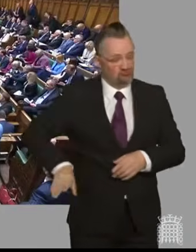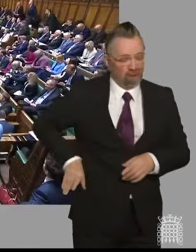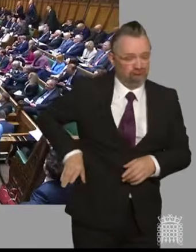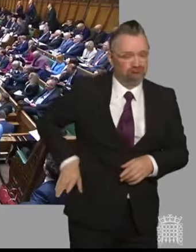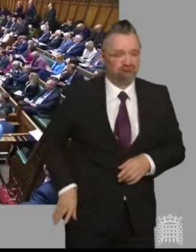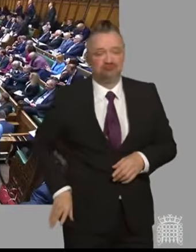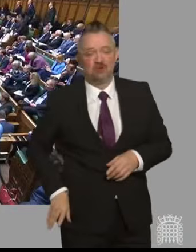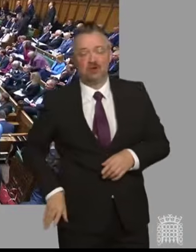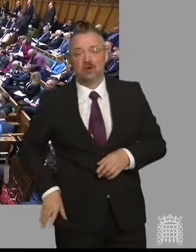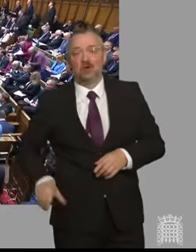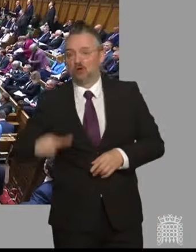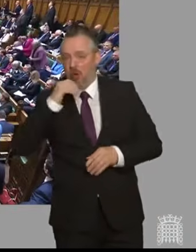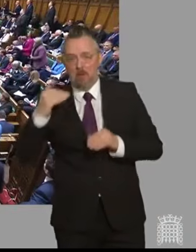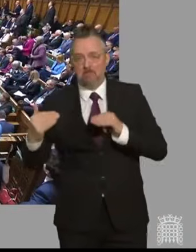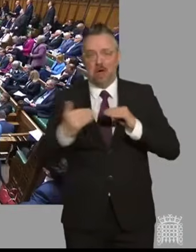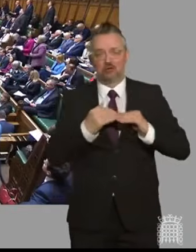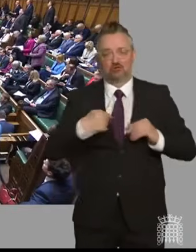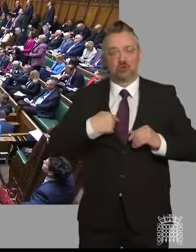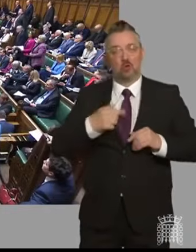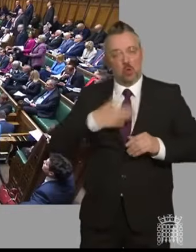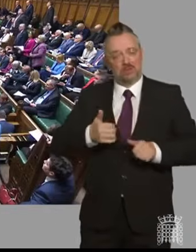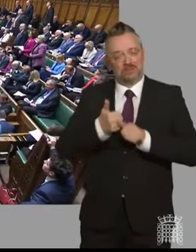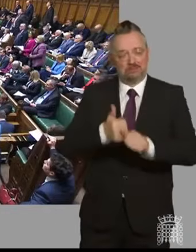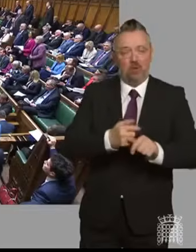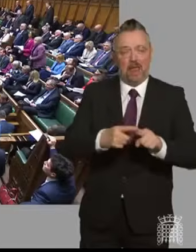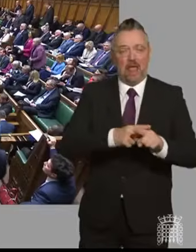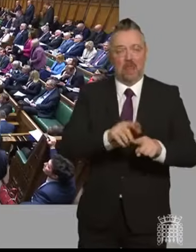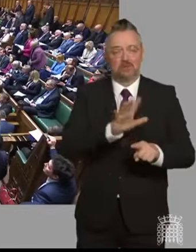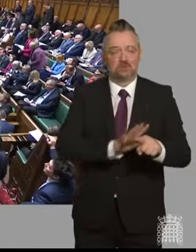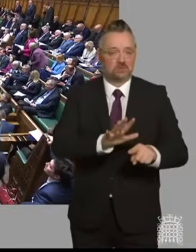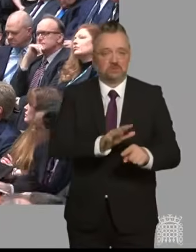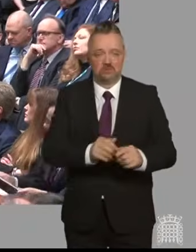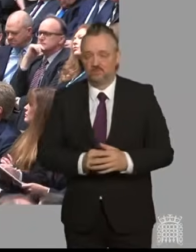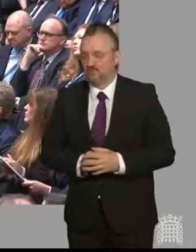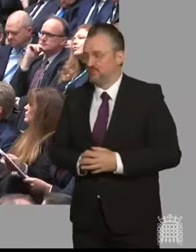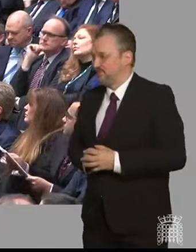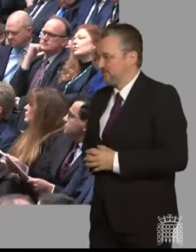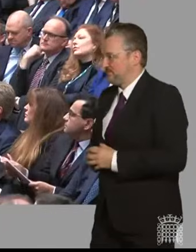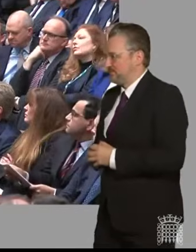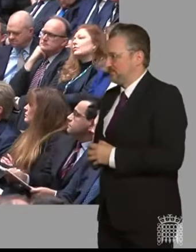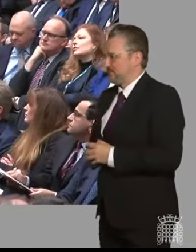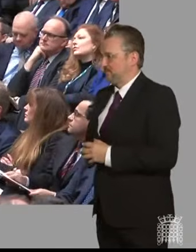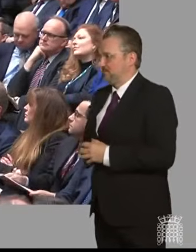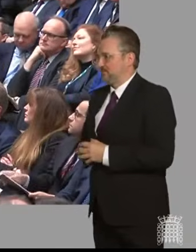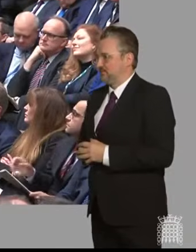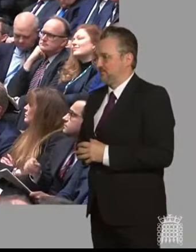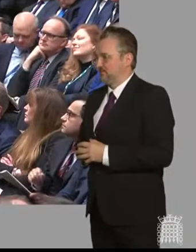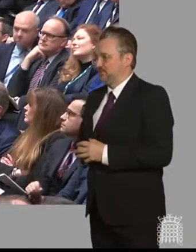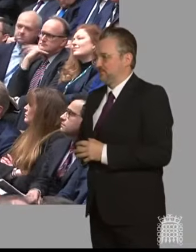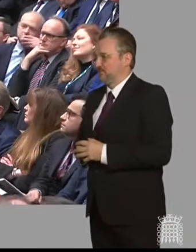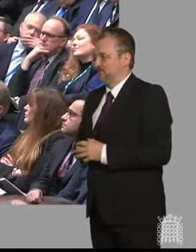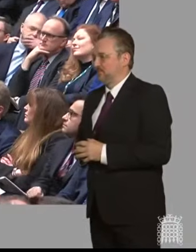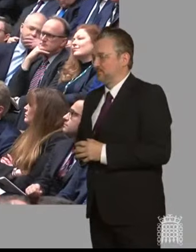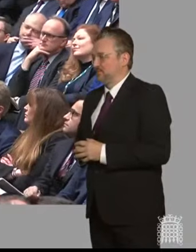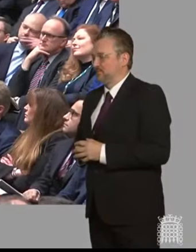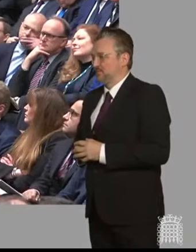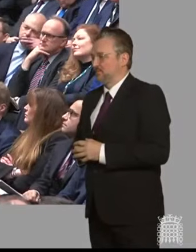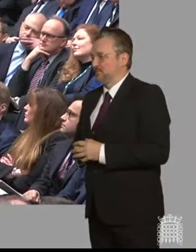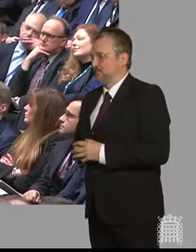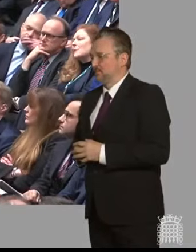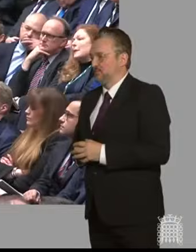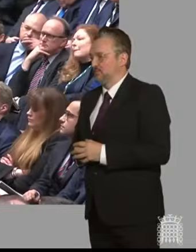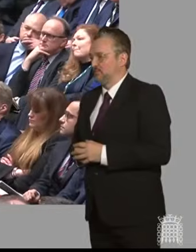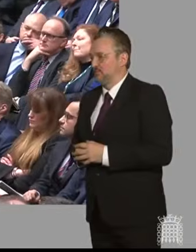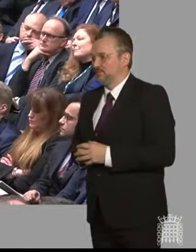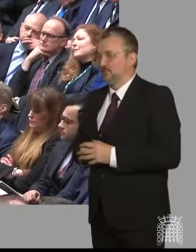England. Thank you very much indeed, Mr. Speaker. The notorious Uli Treaton Crossroads, just outside of Alton in my constituency, is just one of several